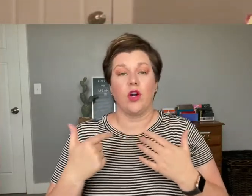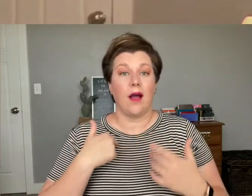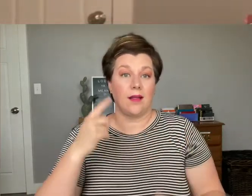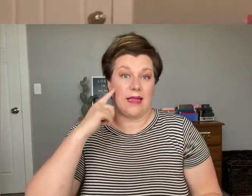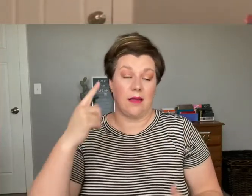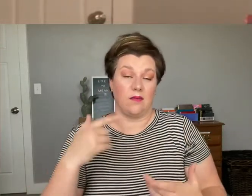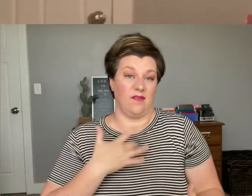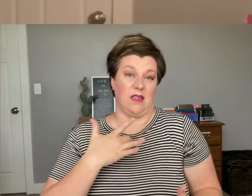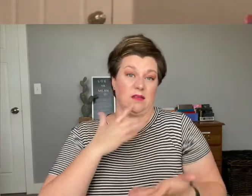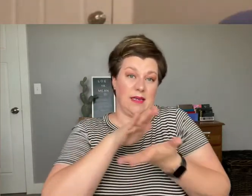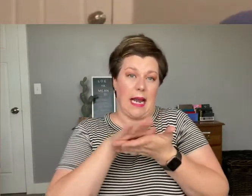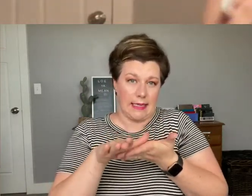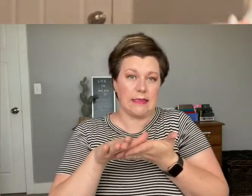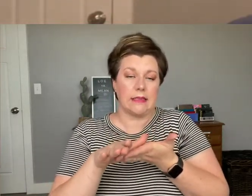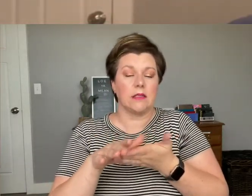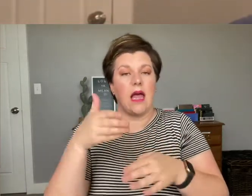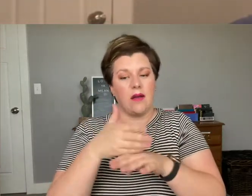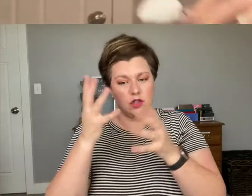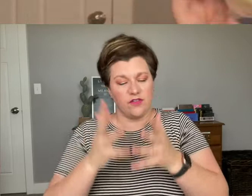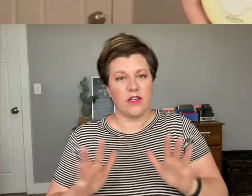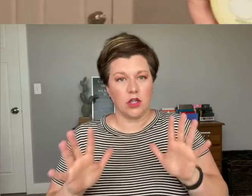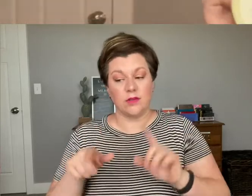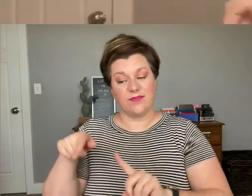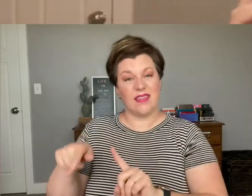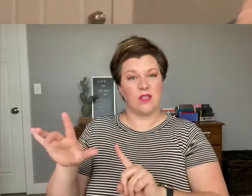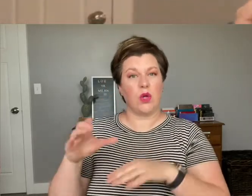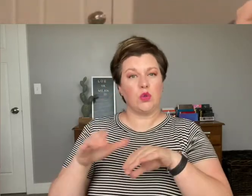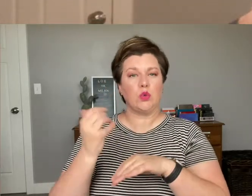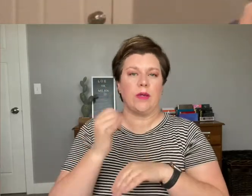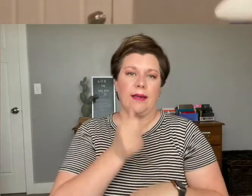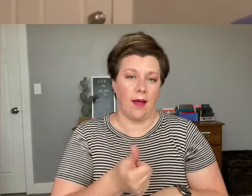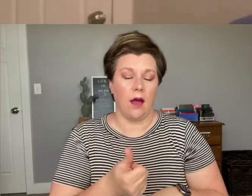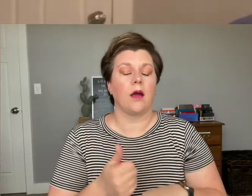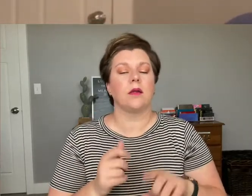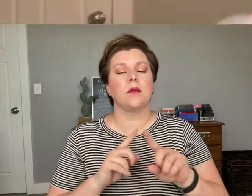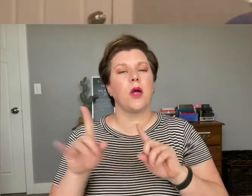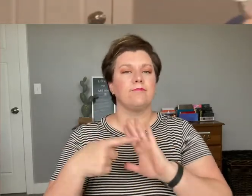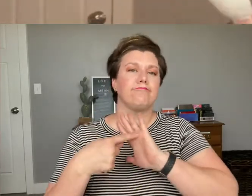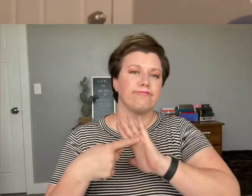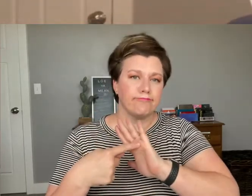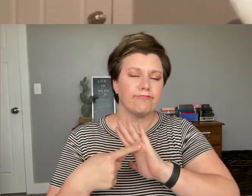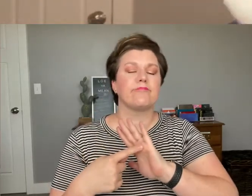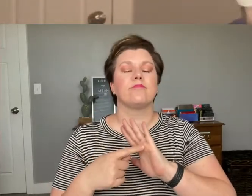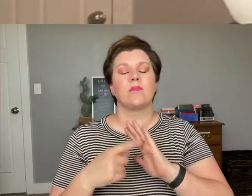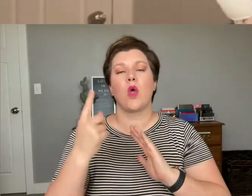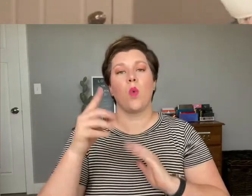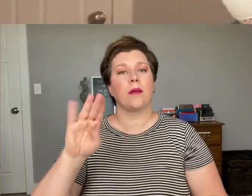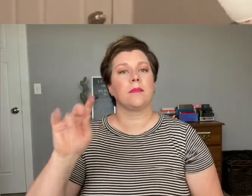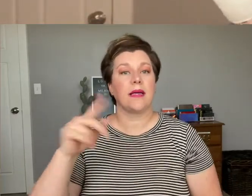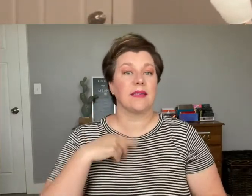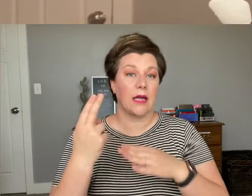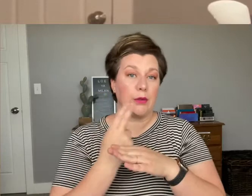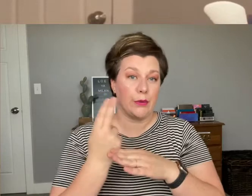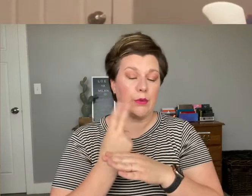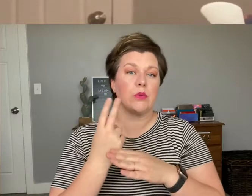that it feels really nice. It's just like a nice cleansing mask. We're not going to do this one today, but this is just an example of one of